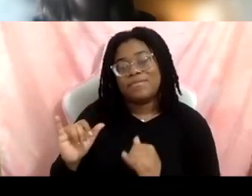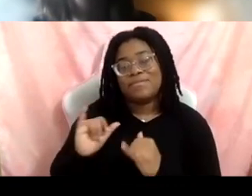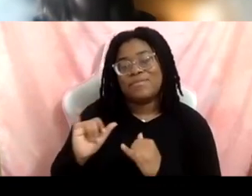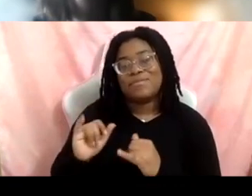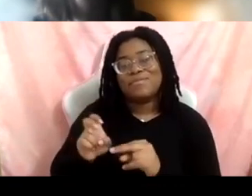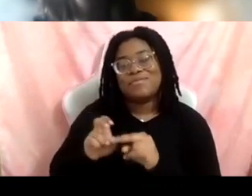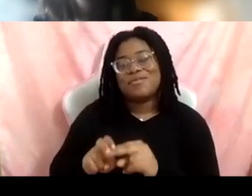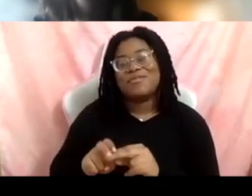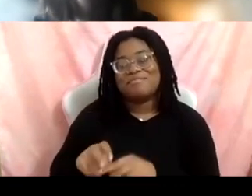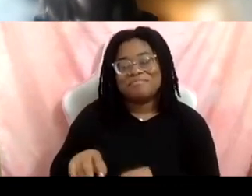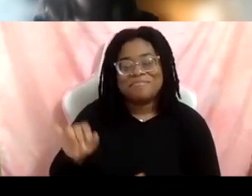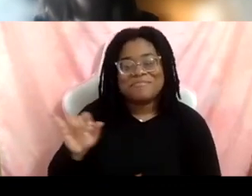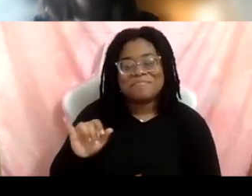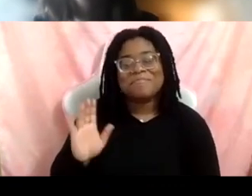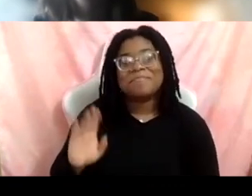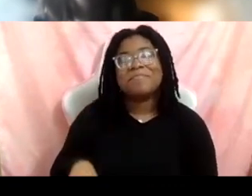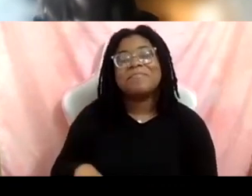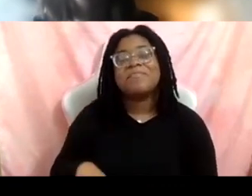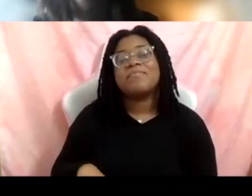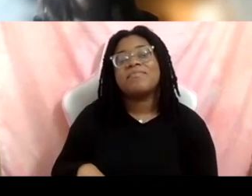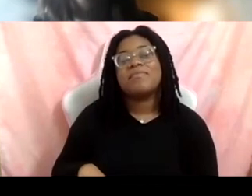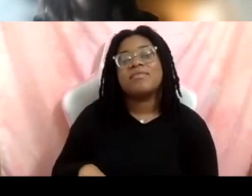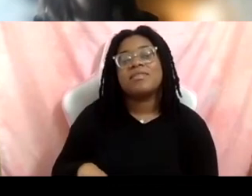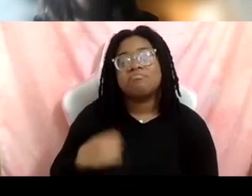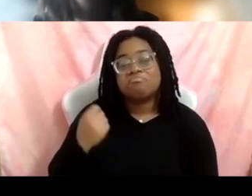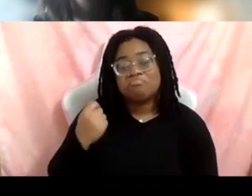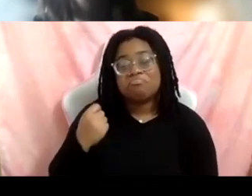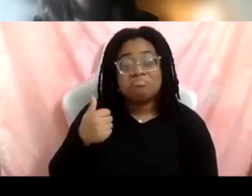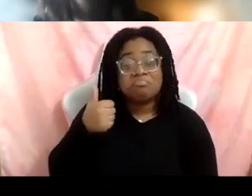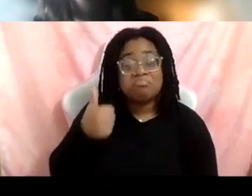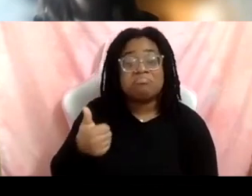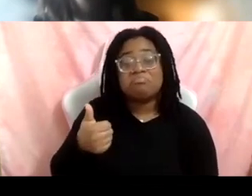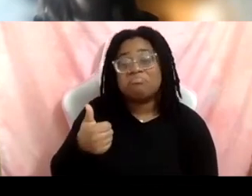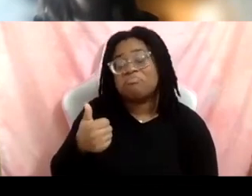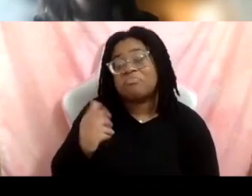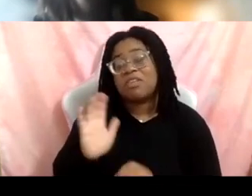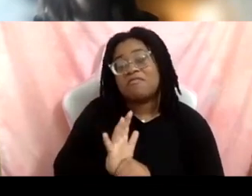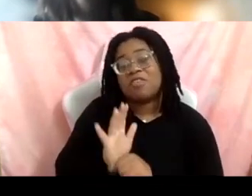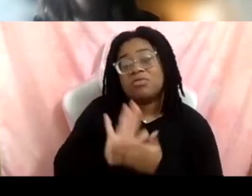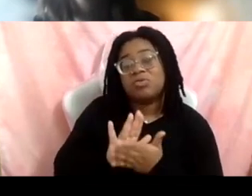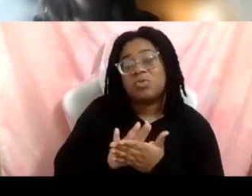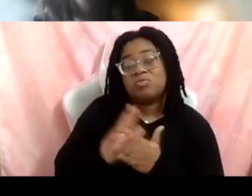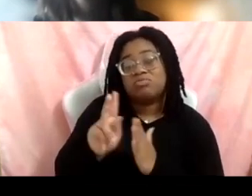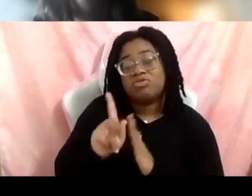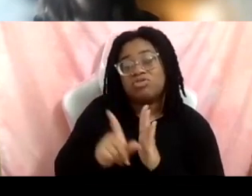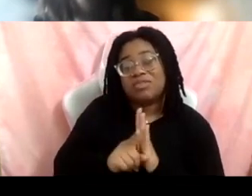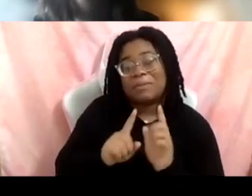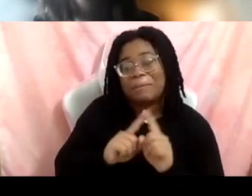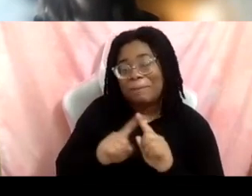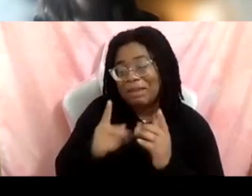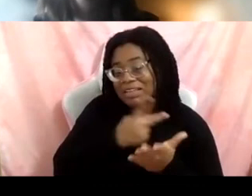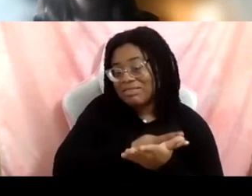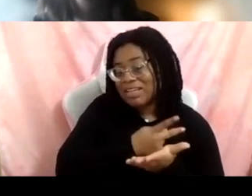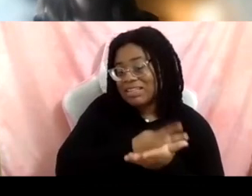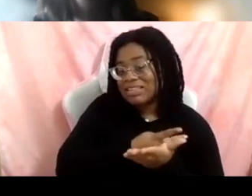this, is that I really am down with undergrad film school. However, graduate might actually